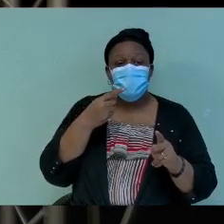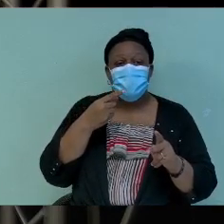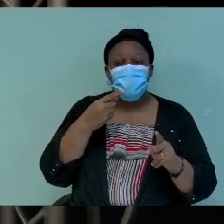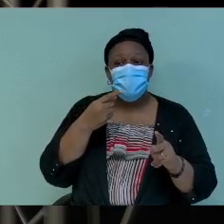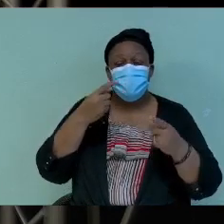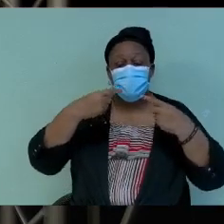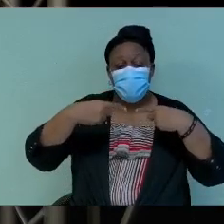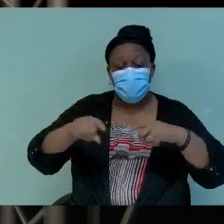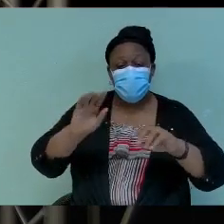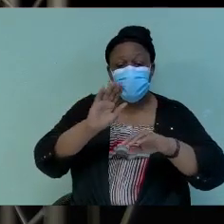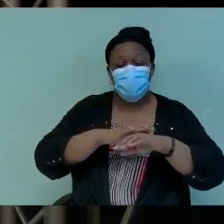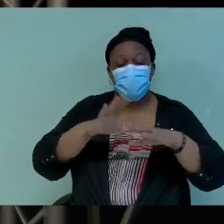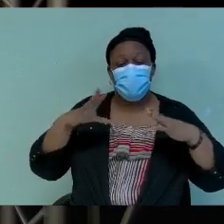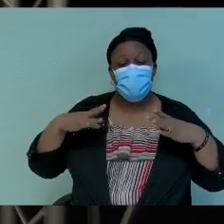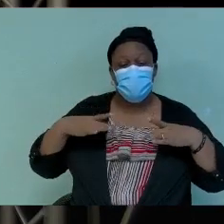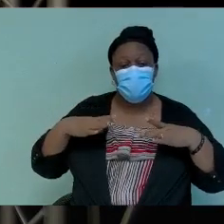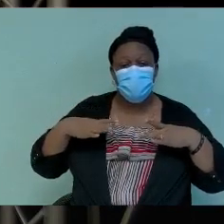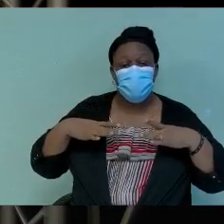them?